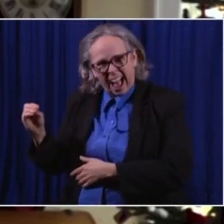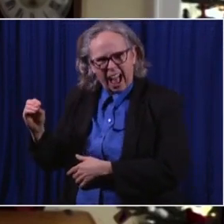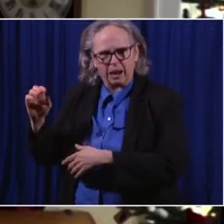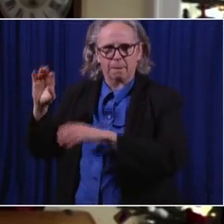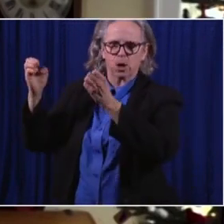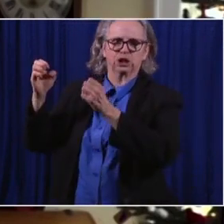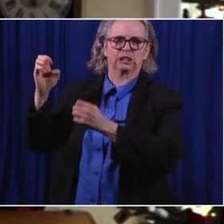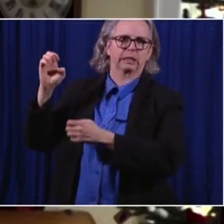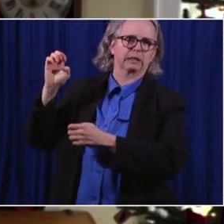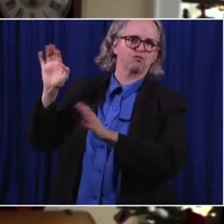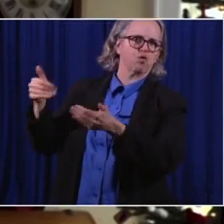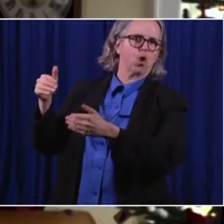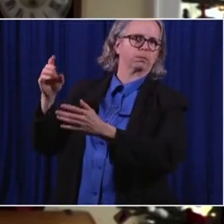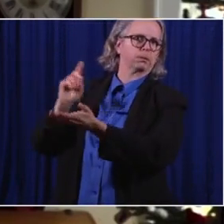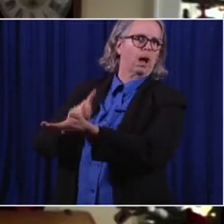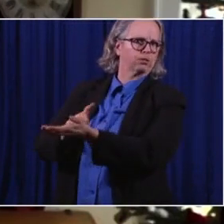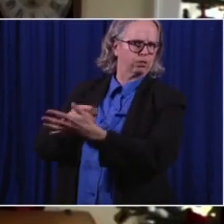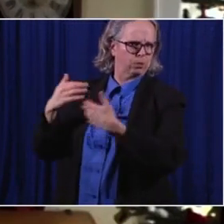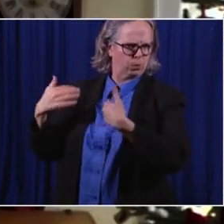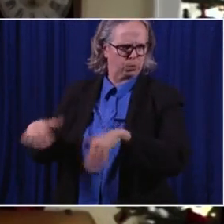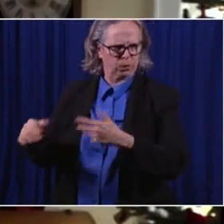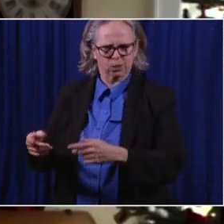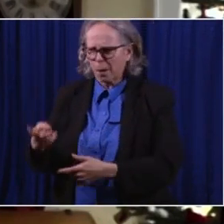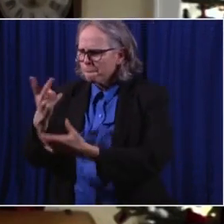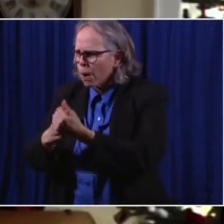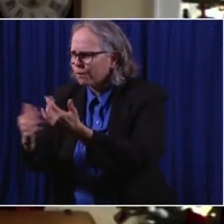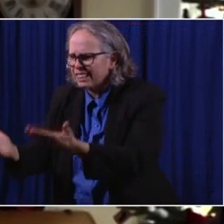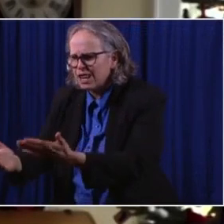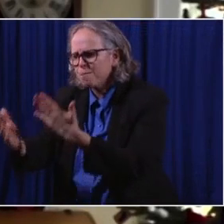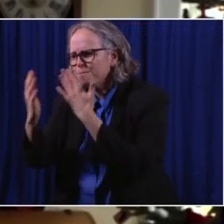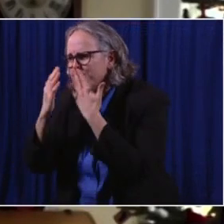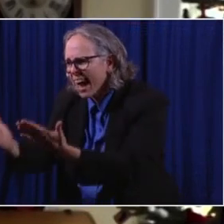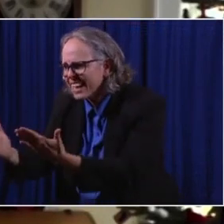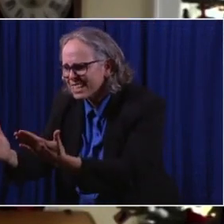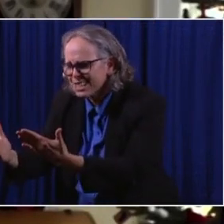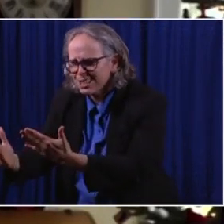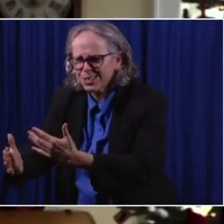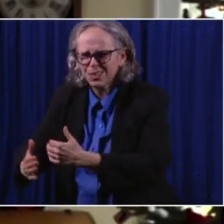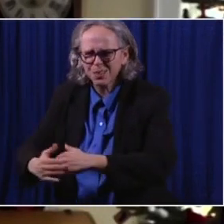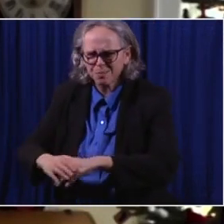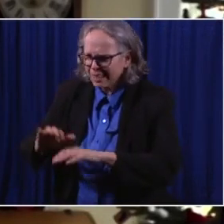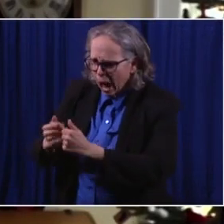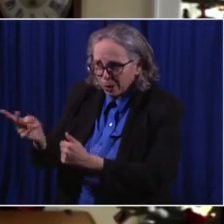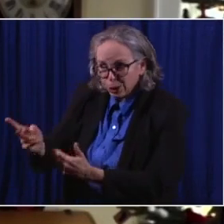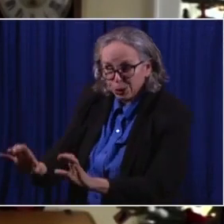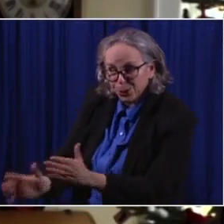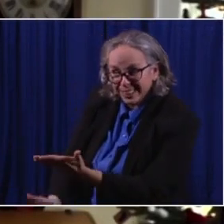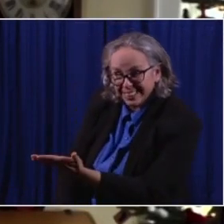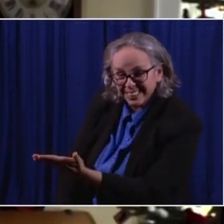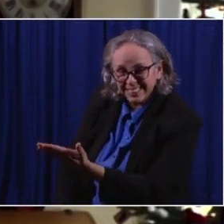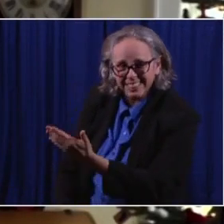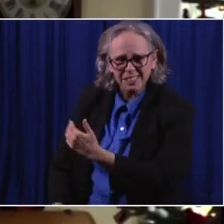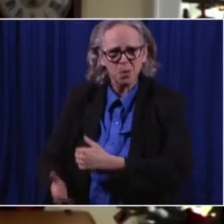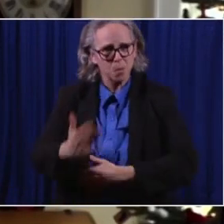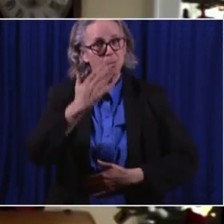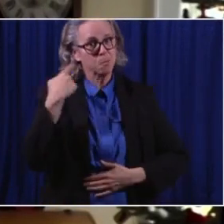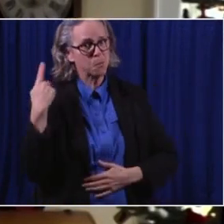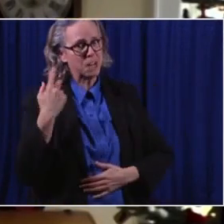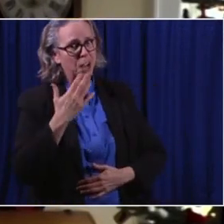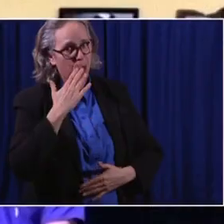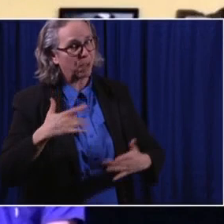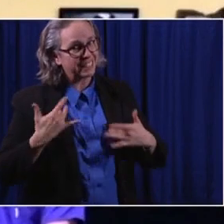us. We Welcome. appreciate it. How y'all doing today? Good. We're excited. That's